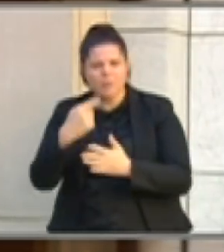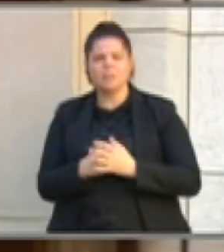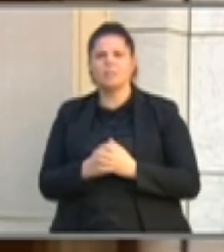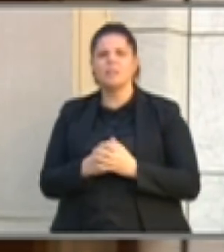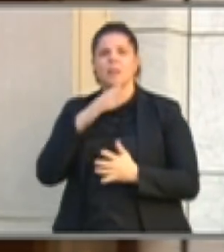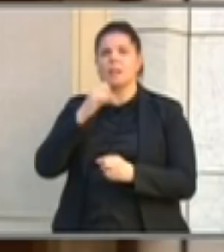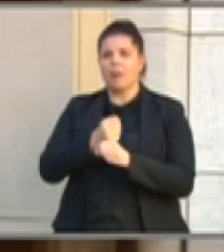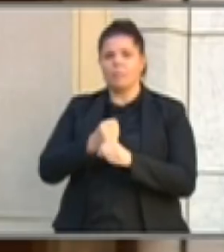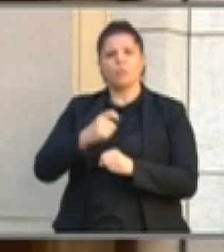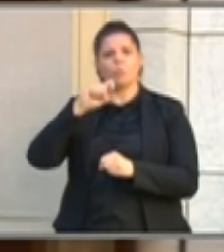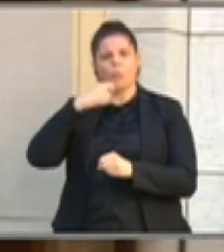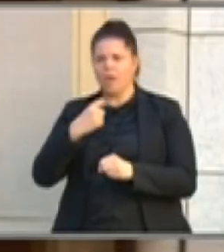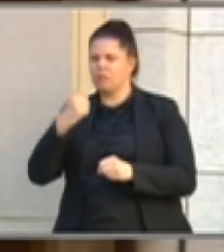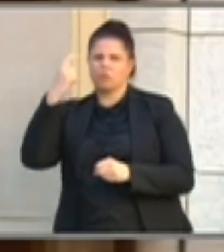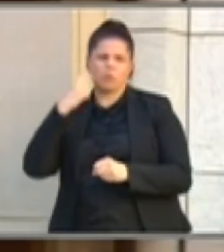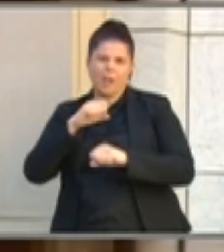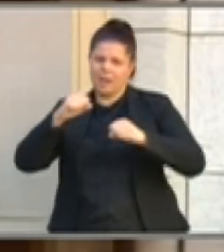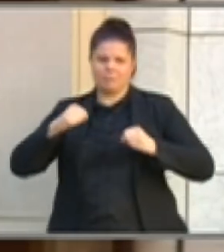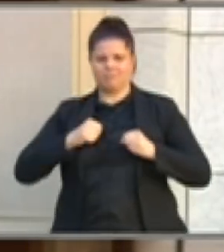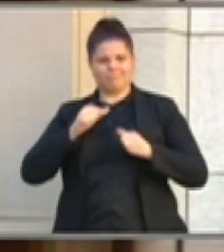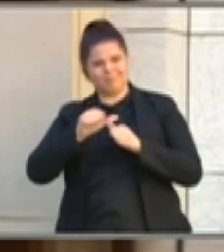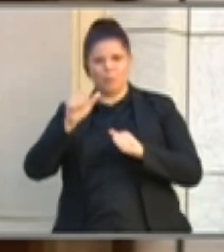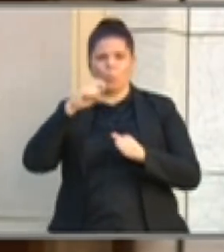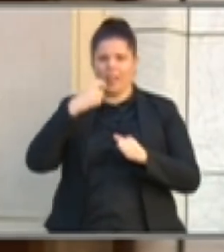within our capacity. And with a